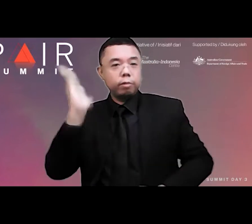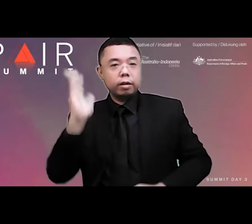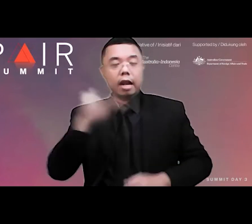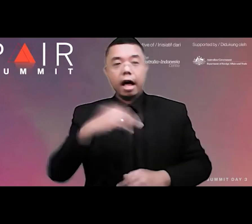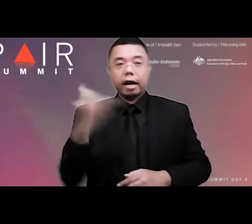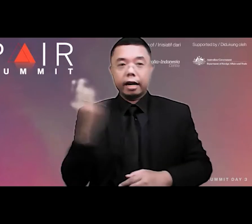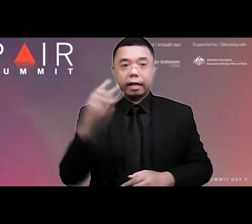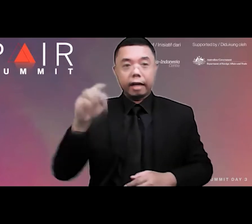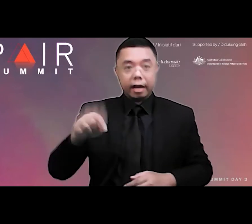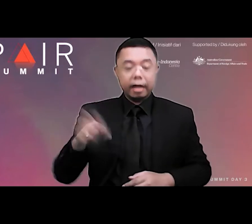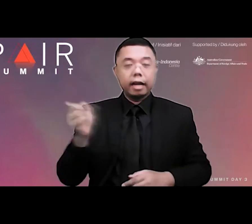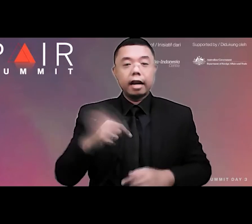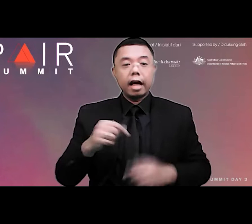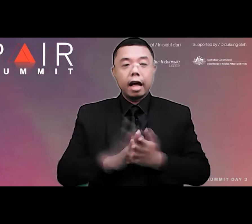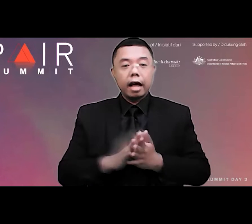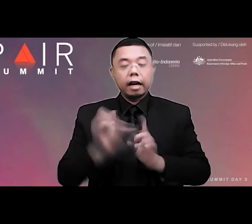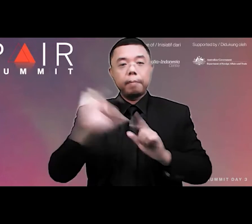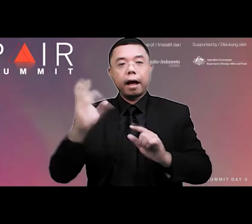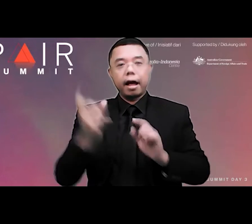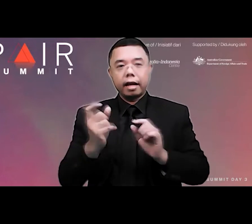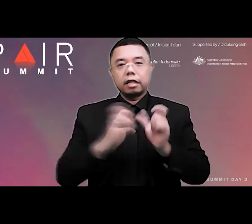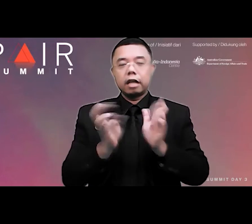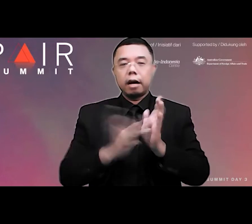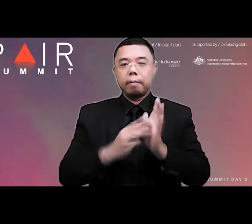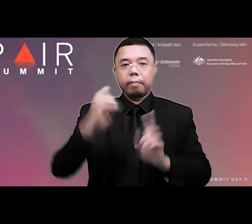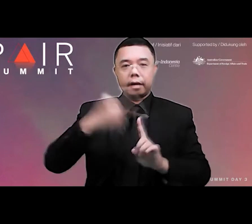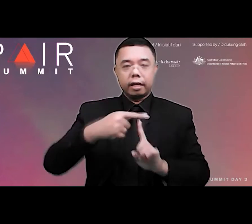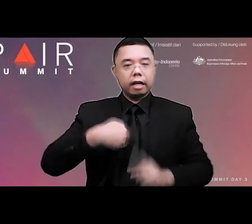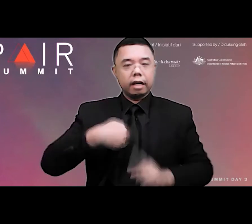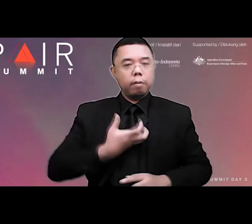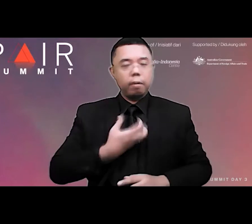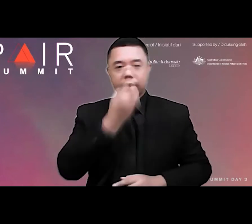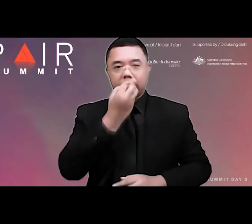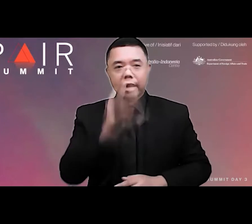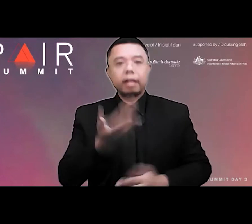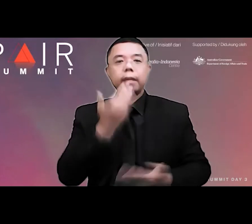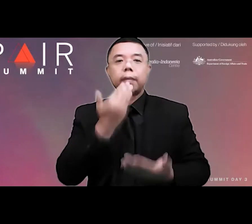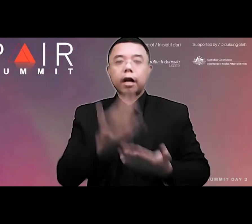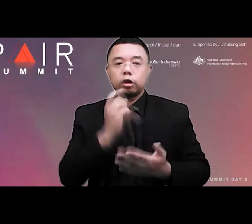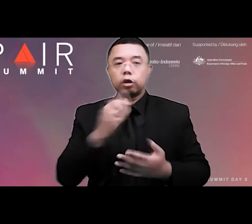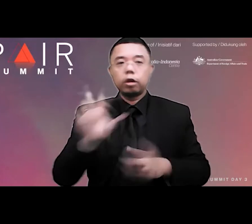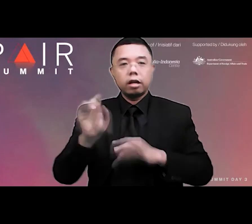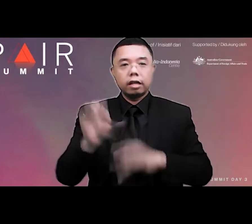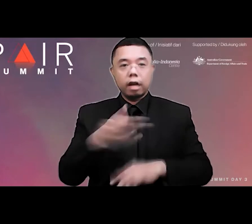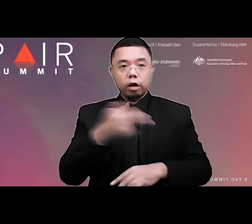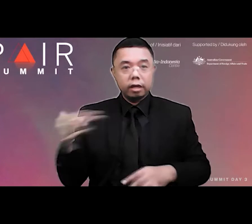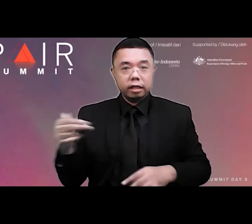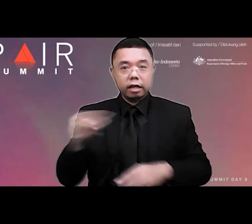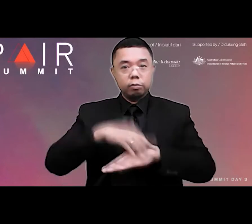I would like to extend my gratitude to the Australian-Indonesia Center for convening this important virtual